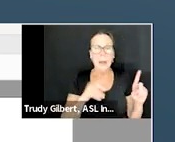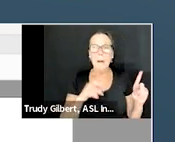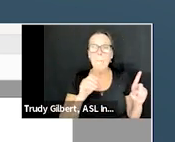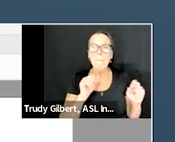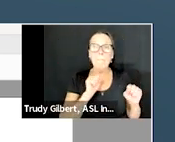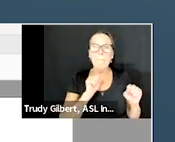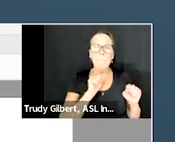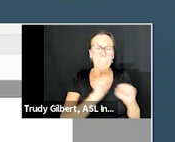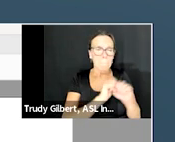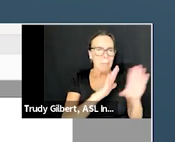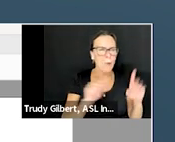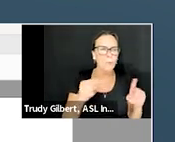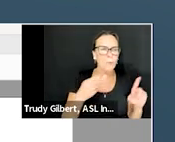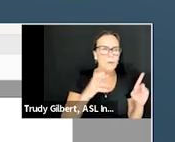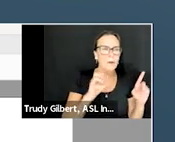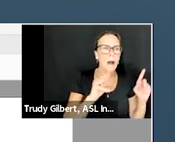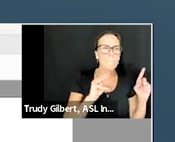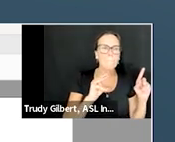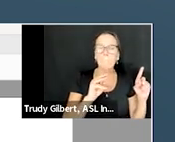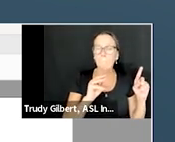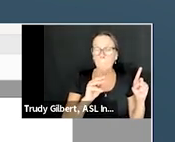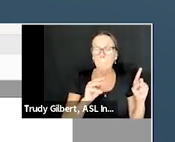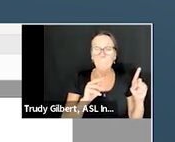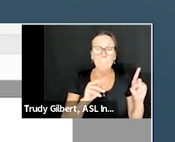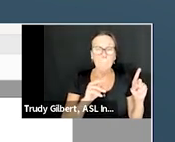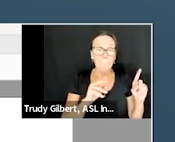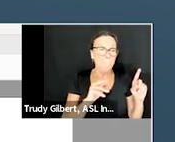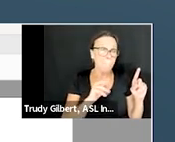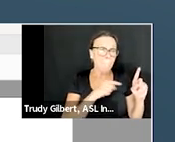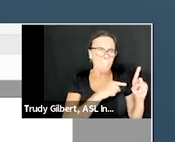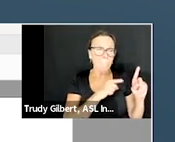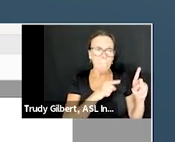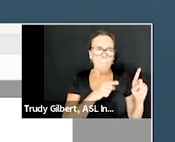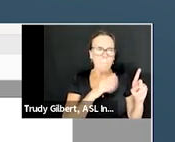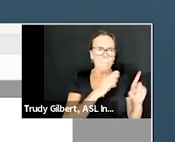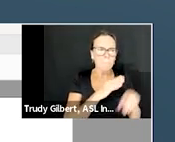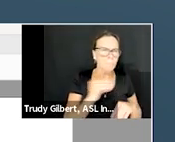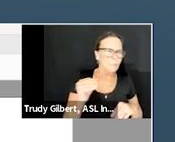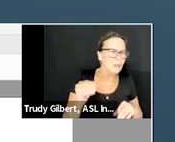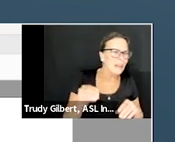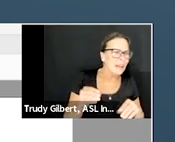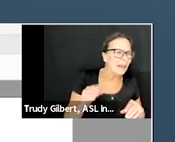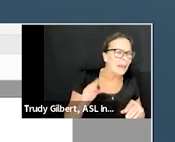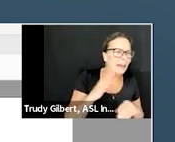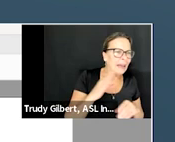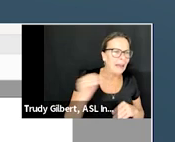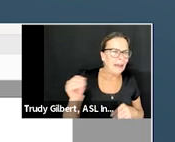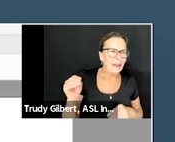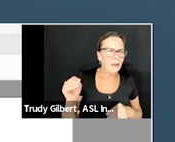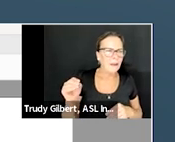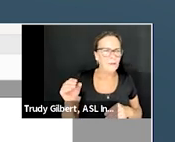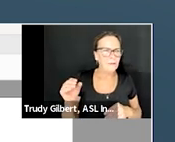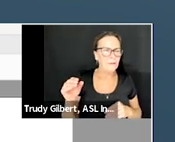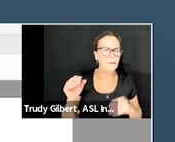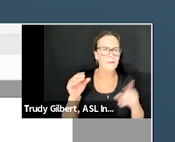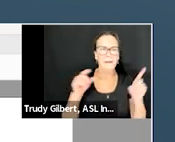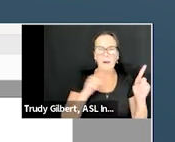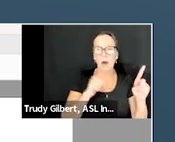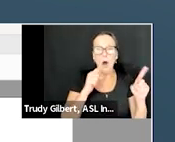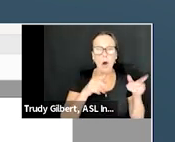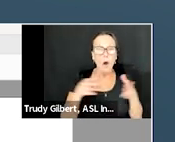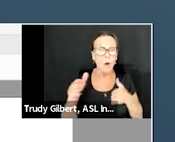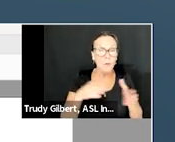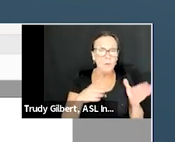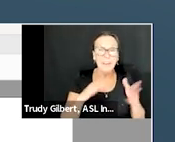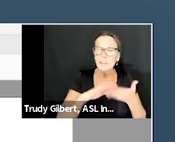108 and 110 East Street, Mutter's Field, which is at 417 East Street, Arcadia Wildlife All Persons